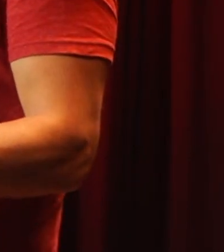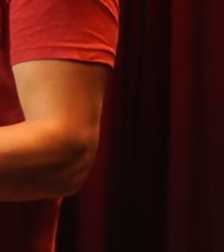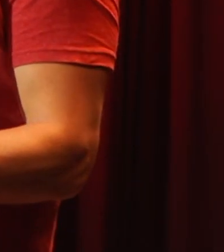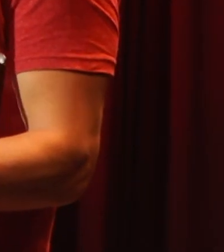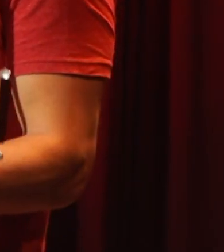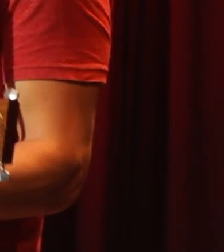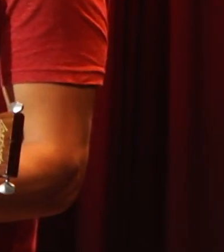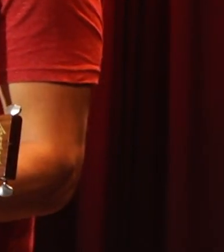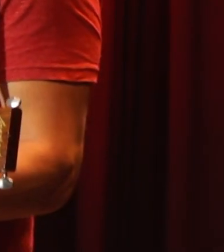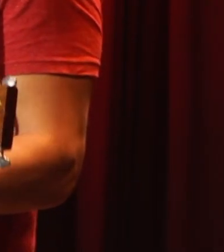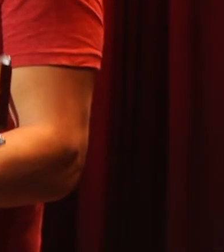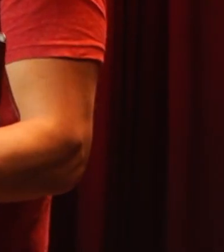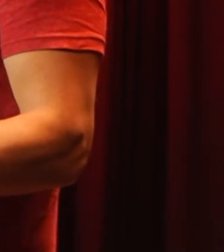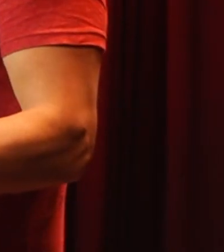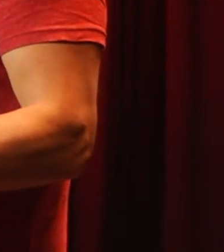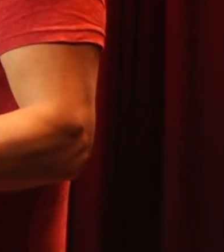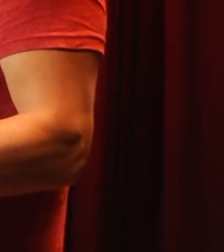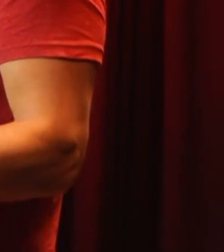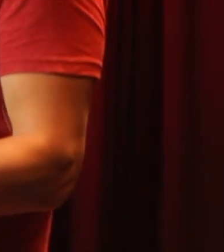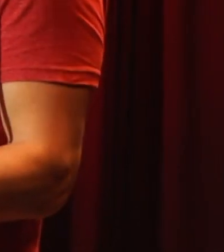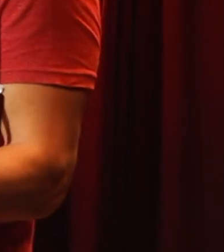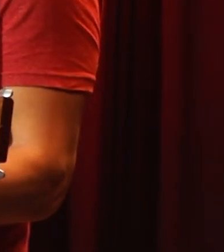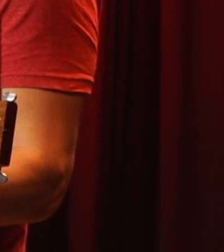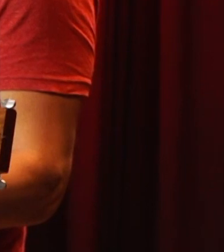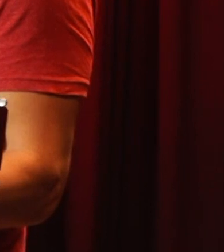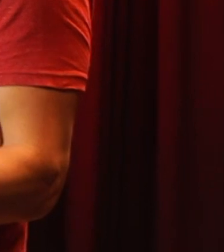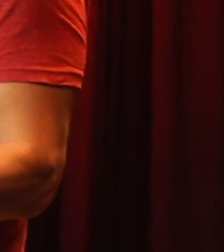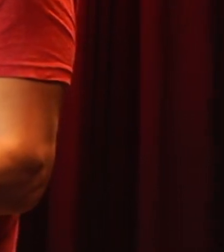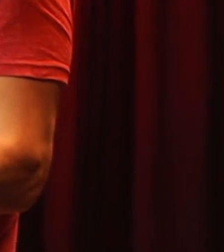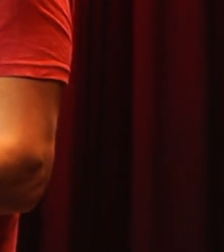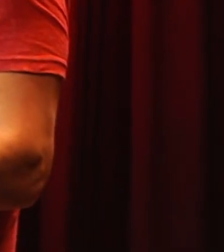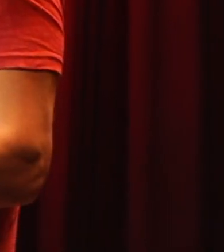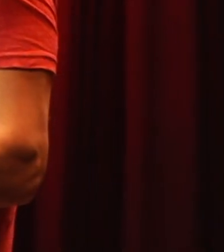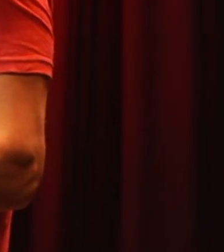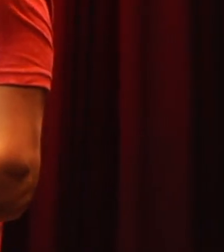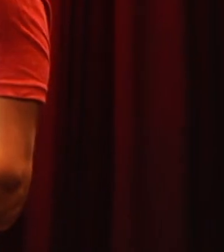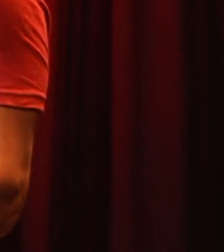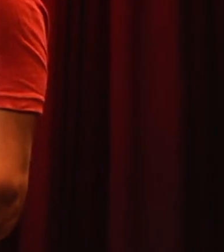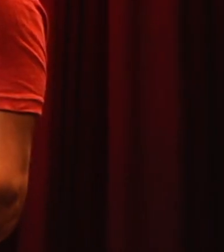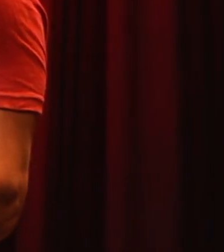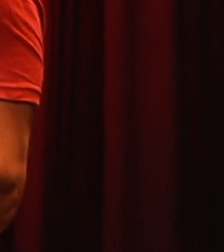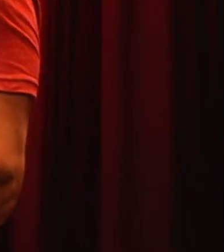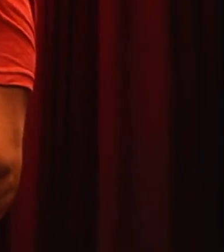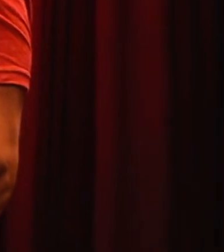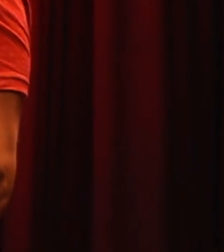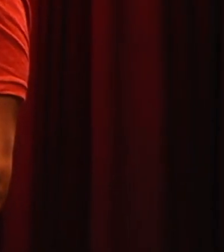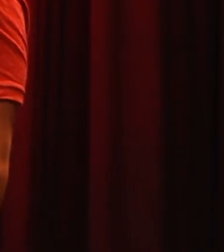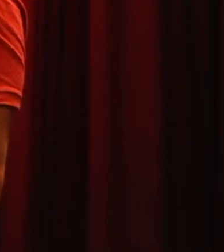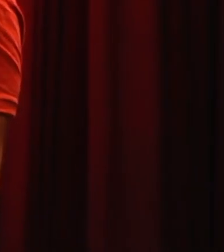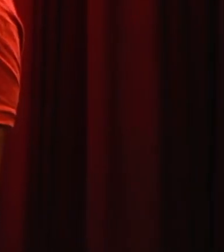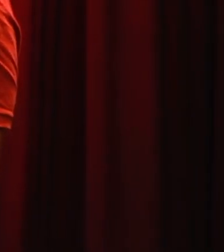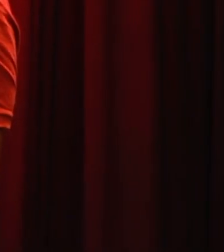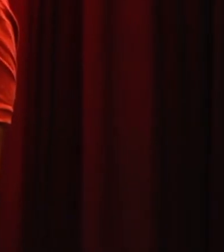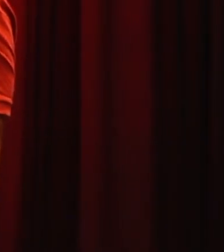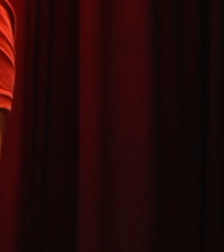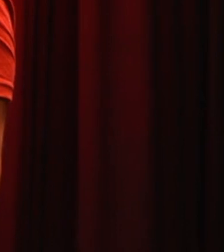they lead you in? Did they lead you in? You never even had